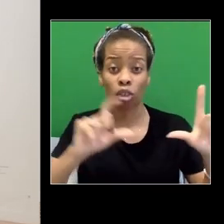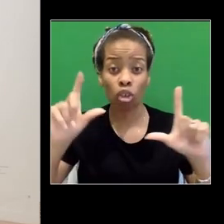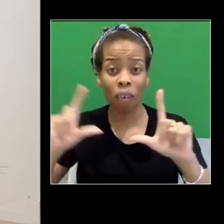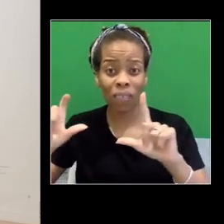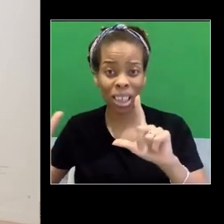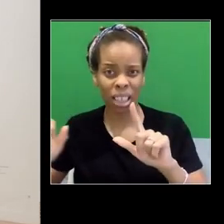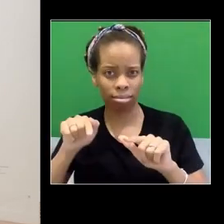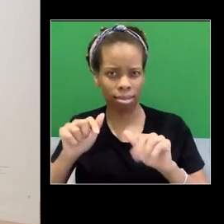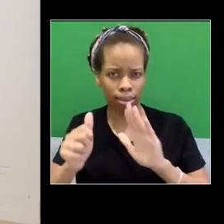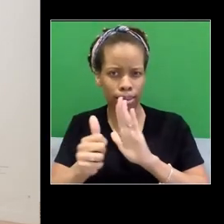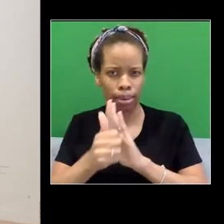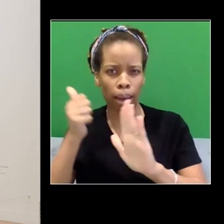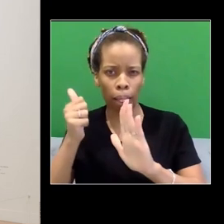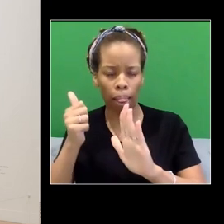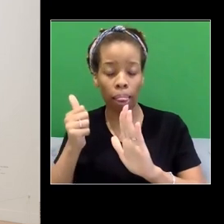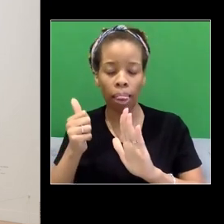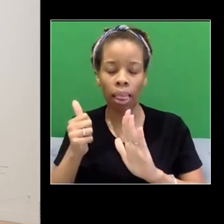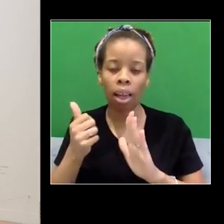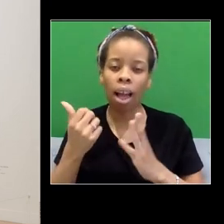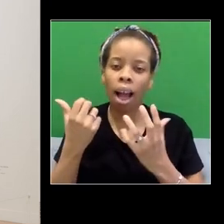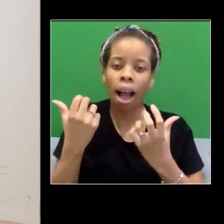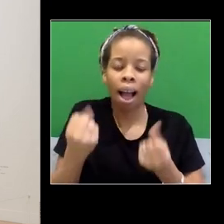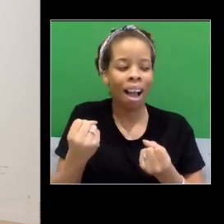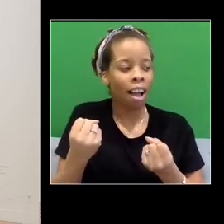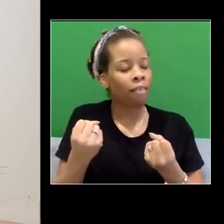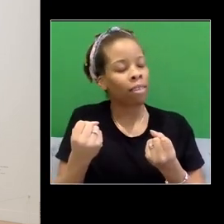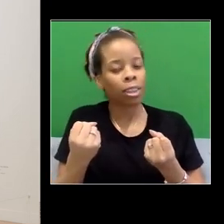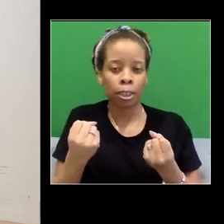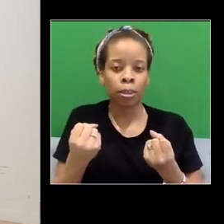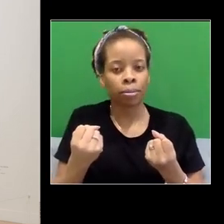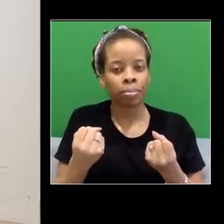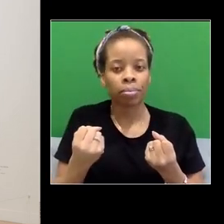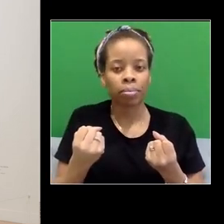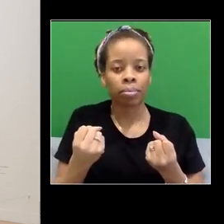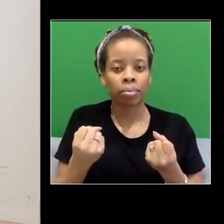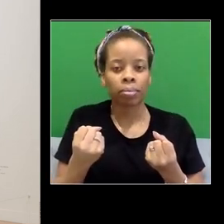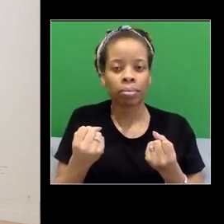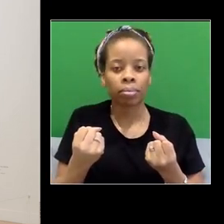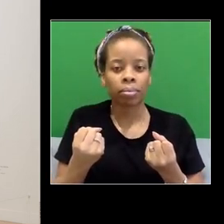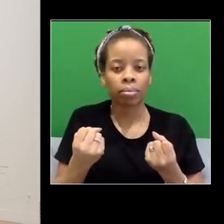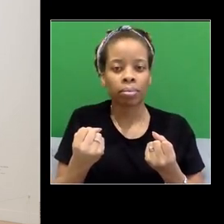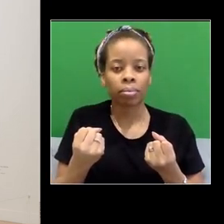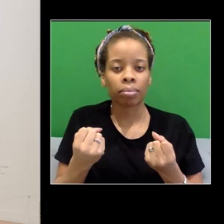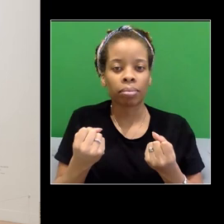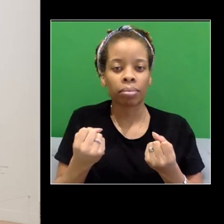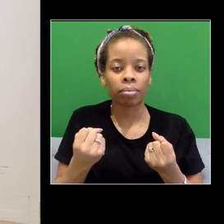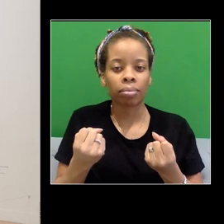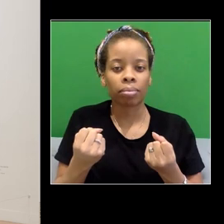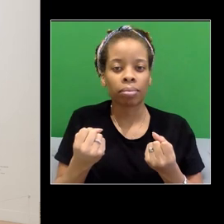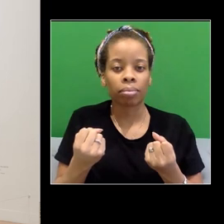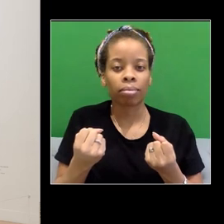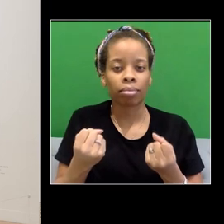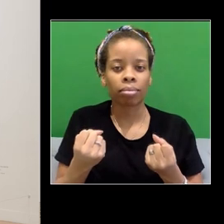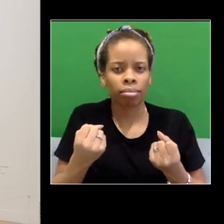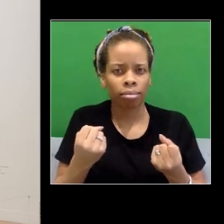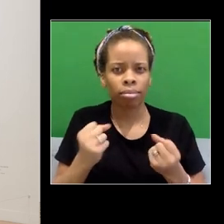practice is a way for us to think about another way into thinking about the picture